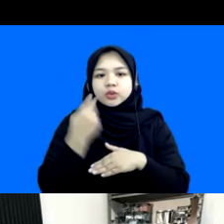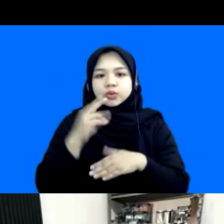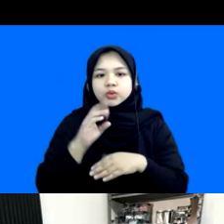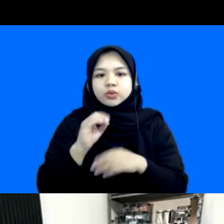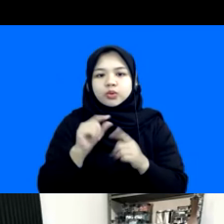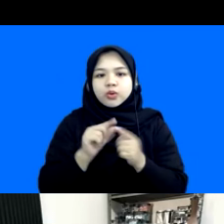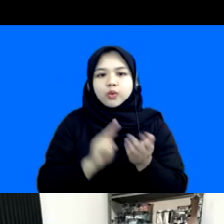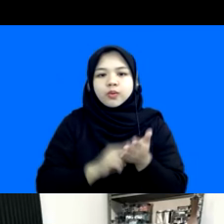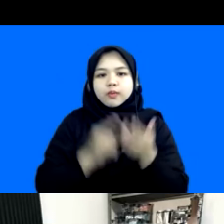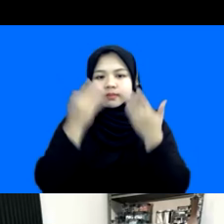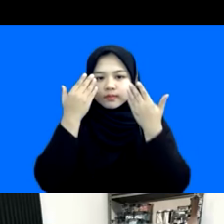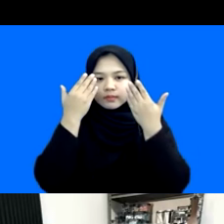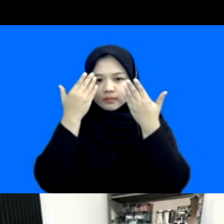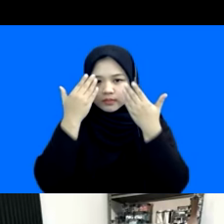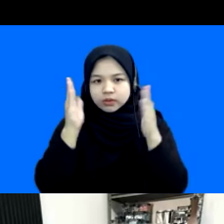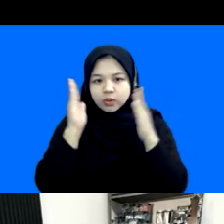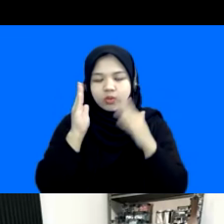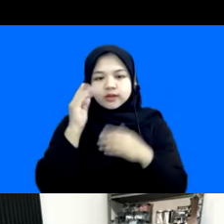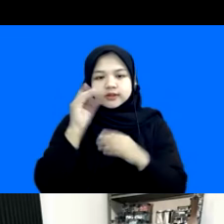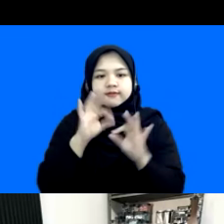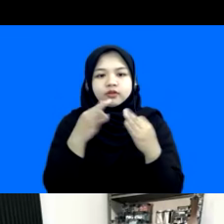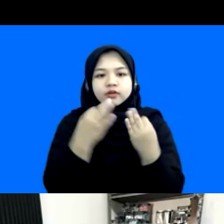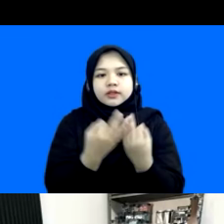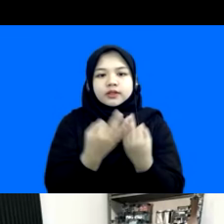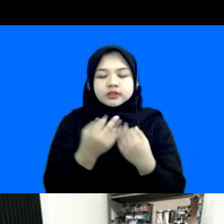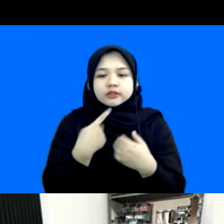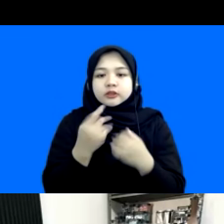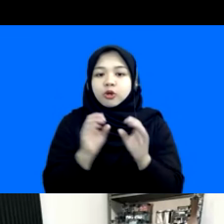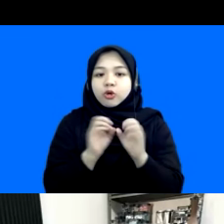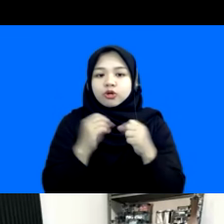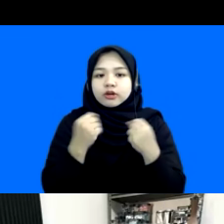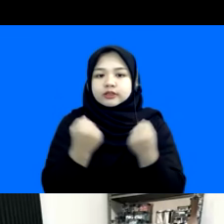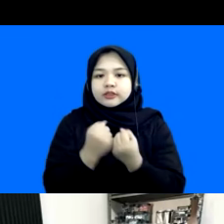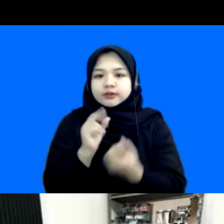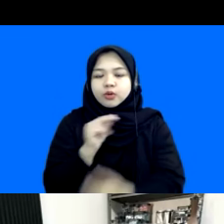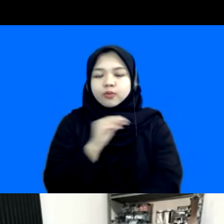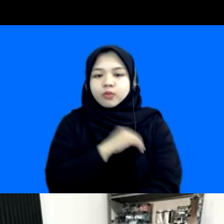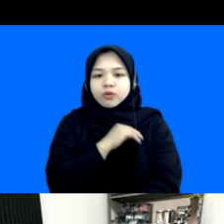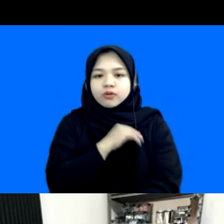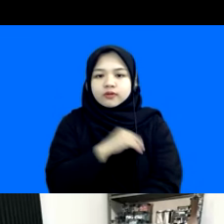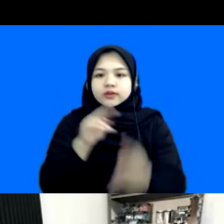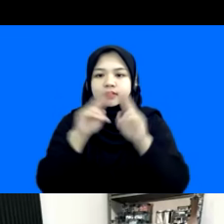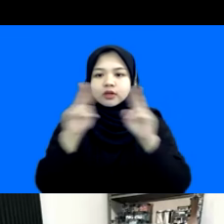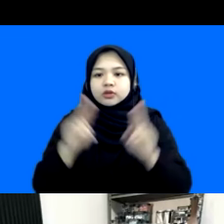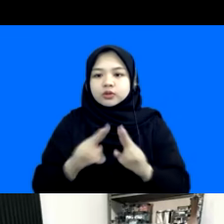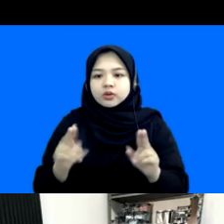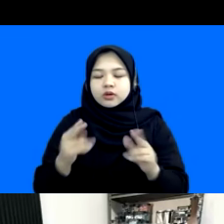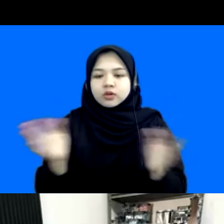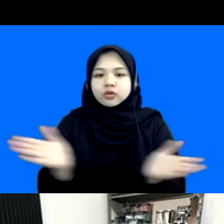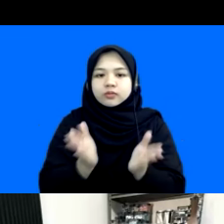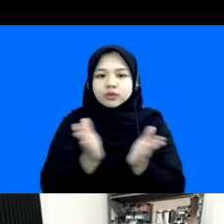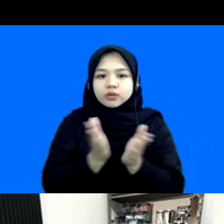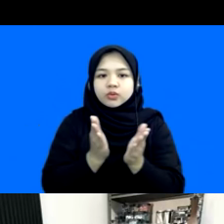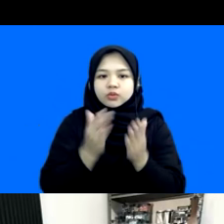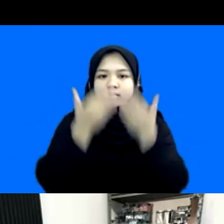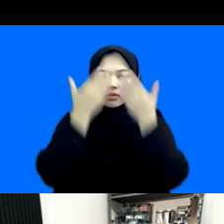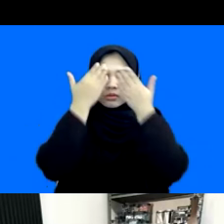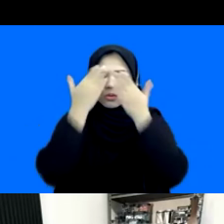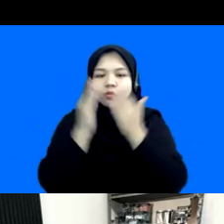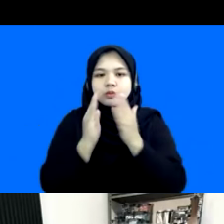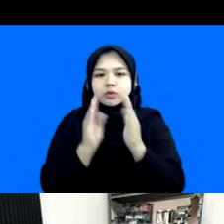international not-for-profit organization advancing open knowledge as a design principle. And yeah, I'm also the proprietor